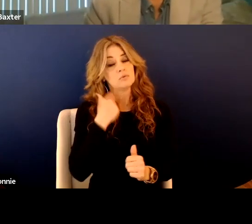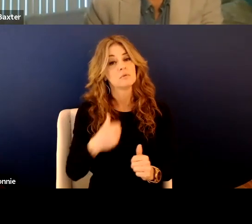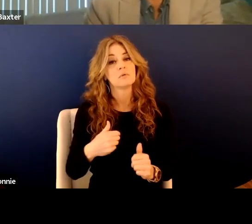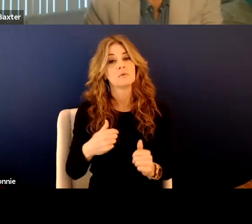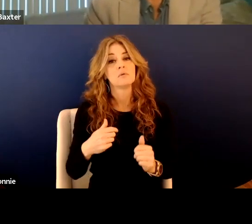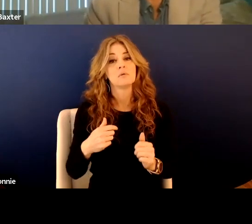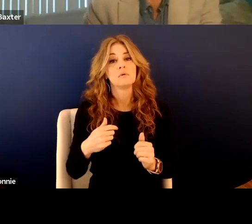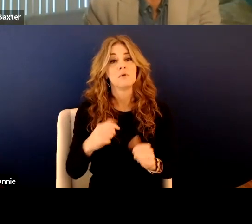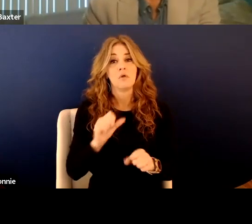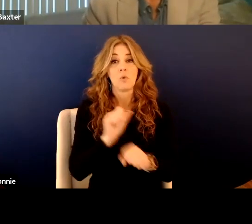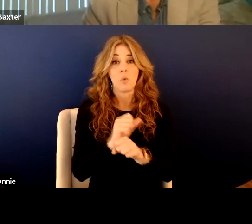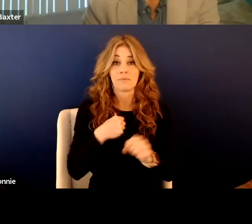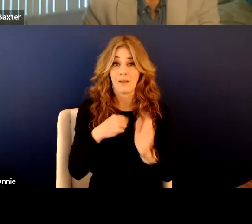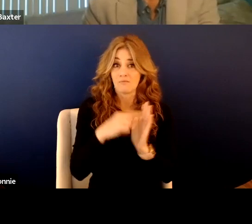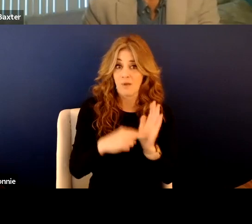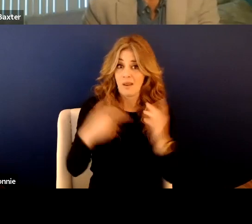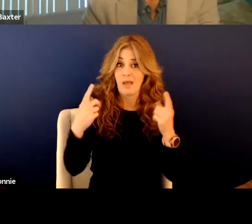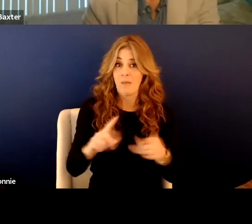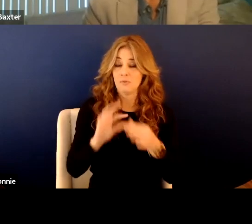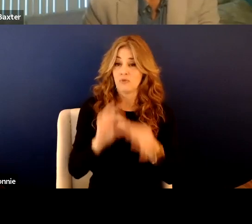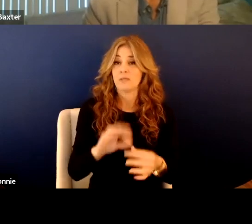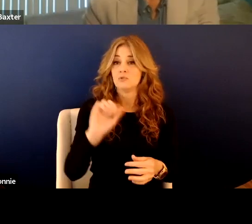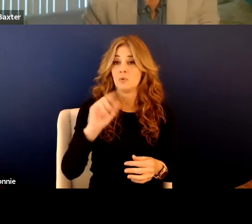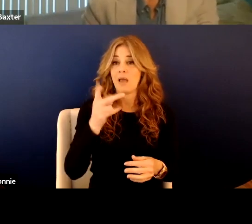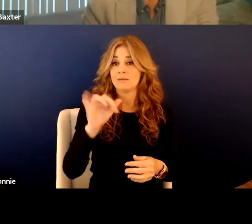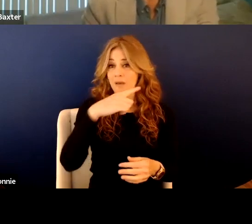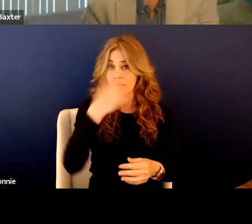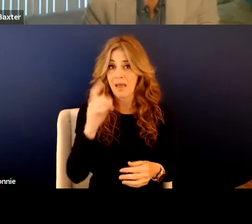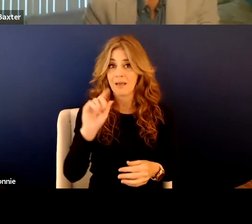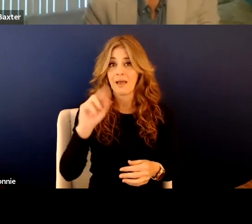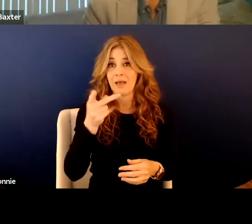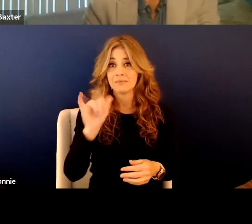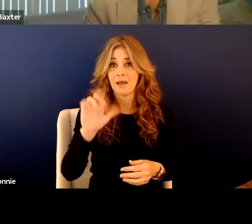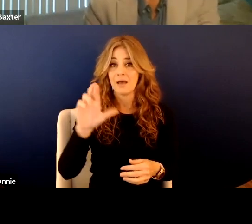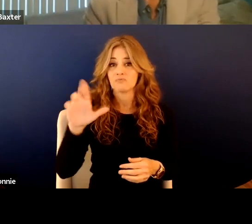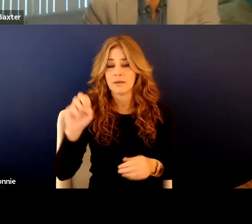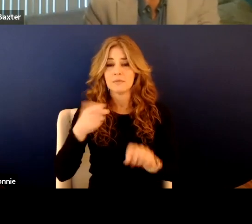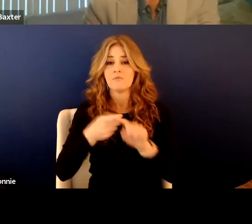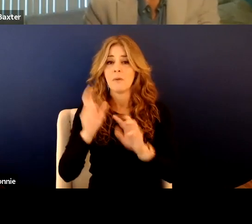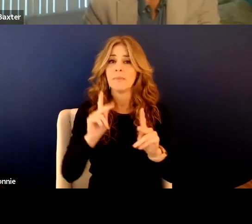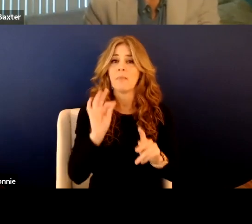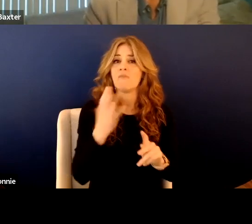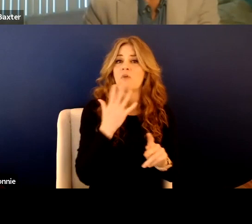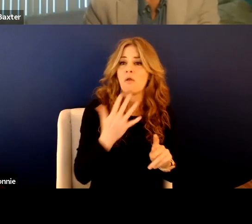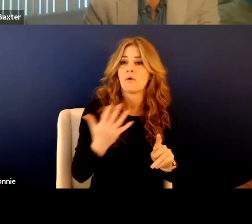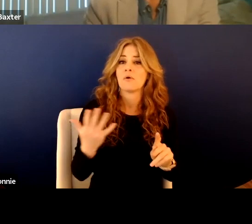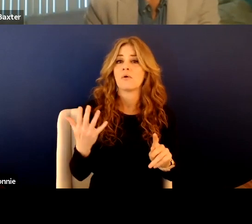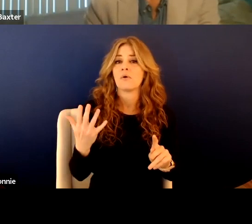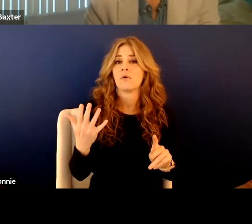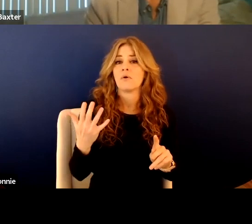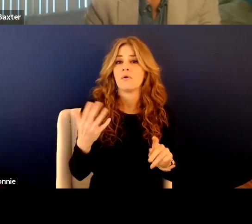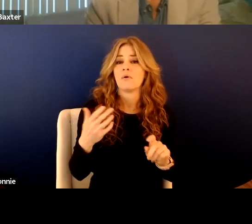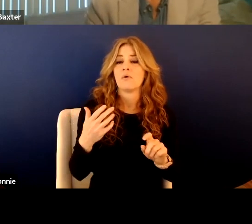work that I've read that happens to be around anti-Blackness and anti-racism are from folks of color, are from critical